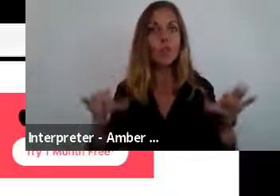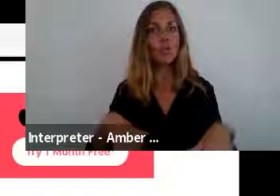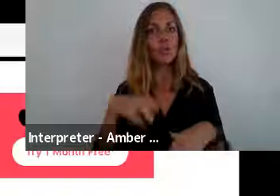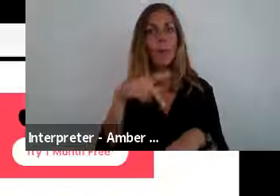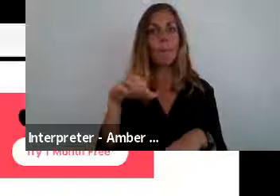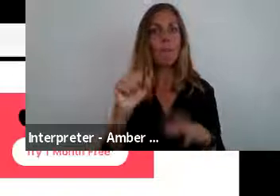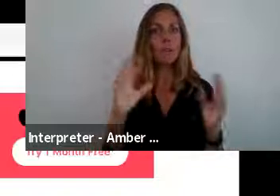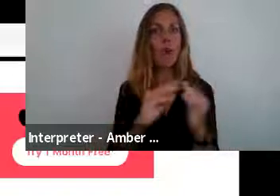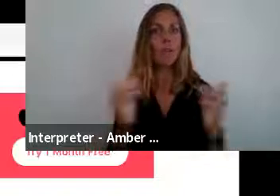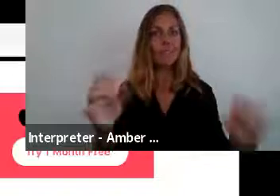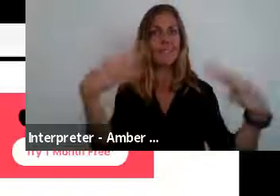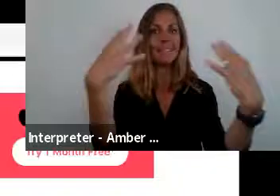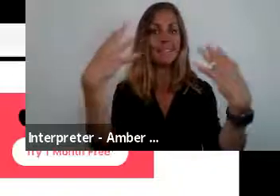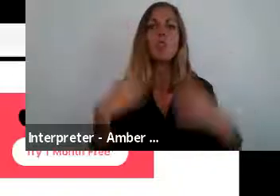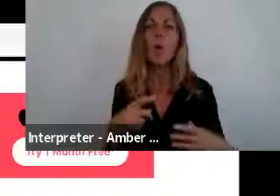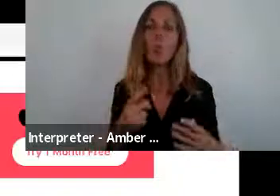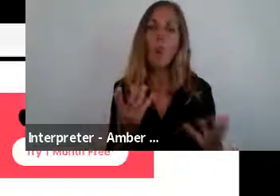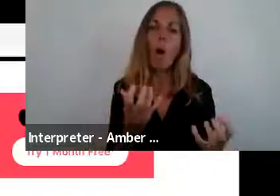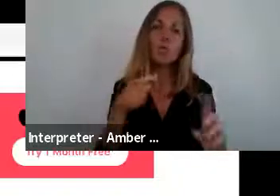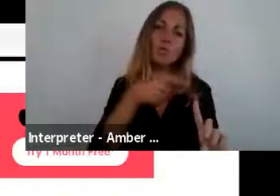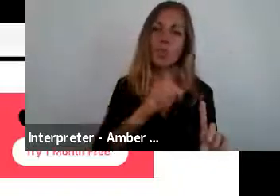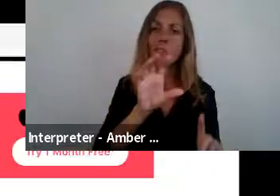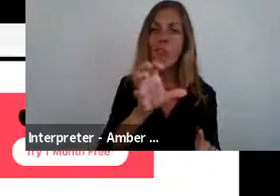those sort of channels wanted to be accessible and have